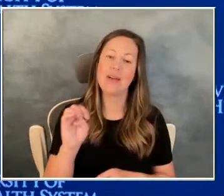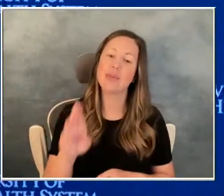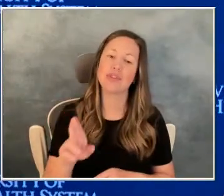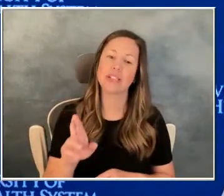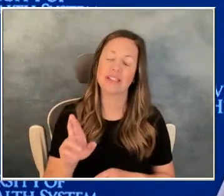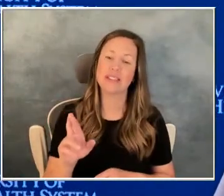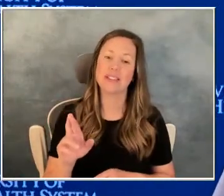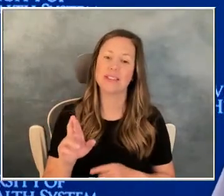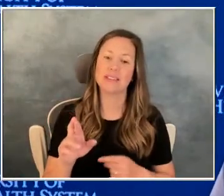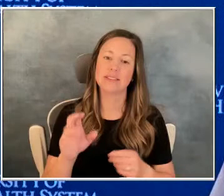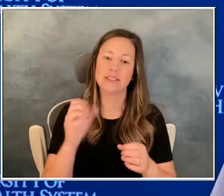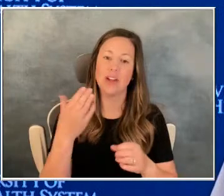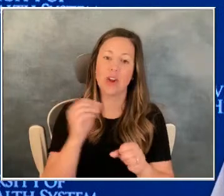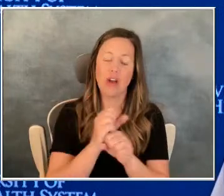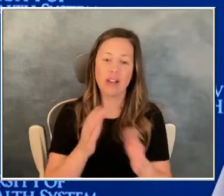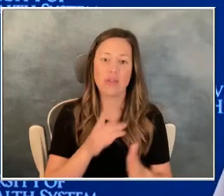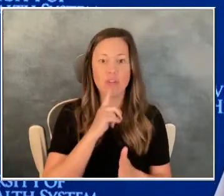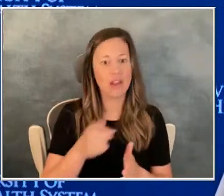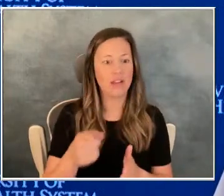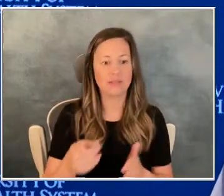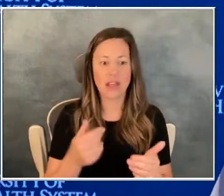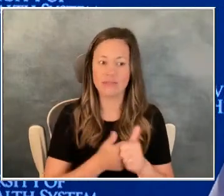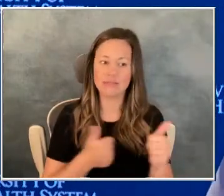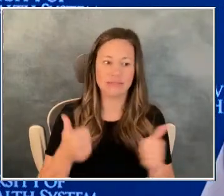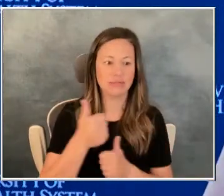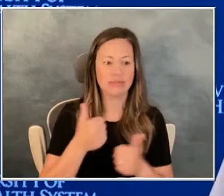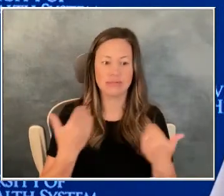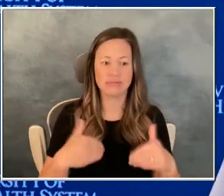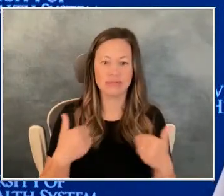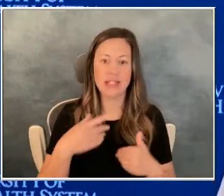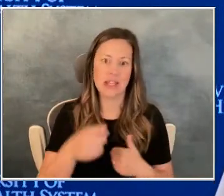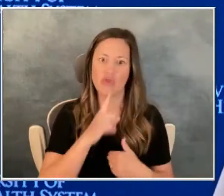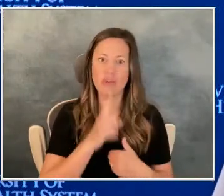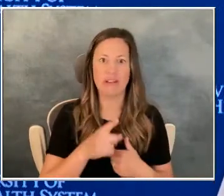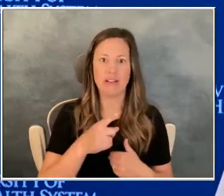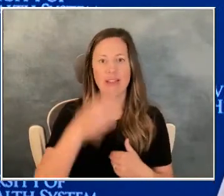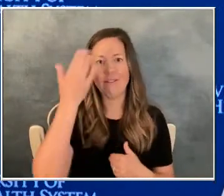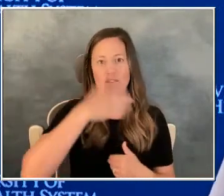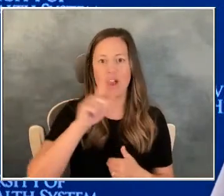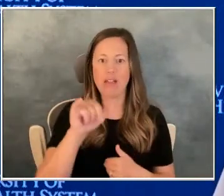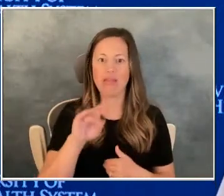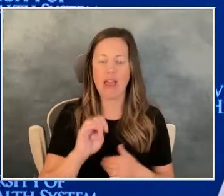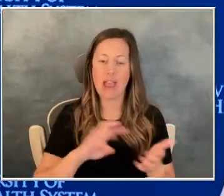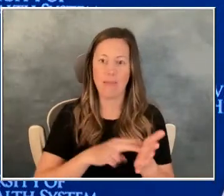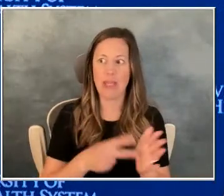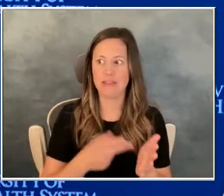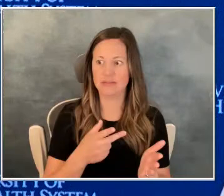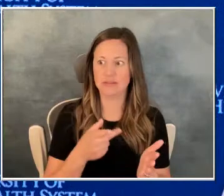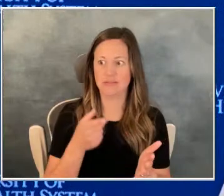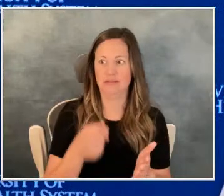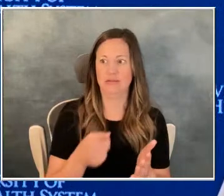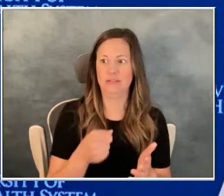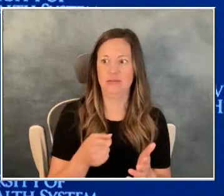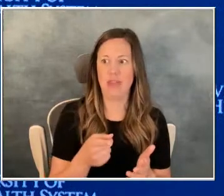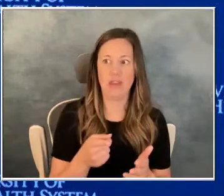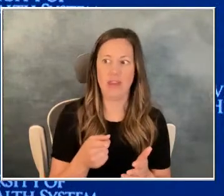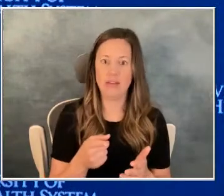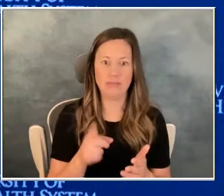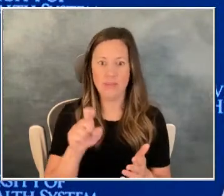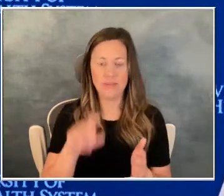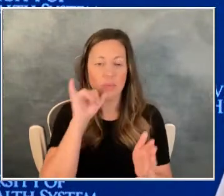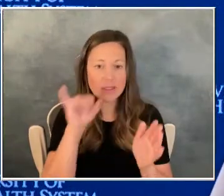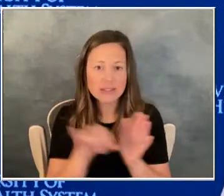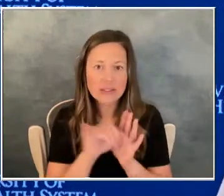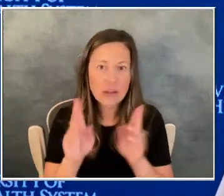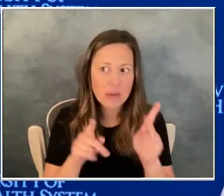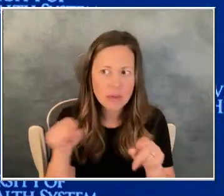probably the most astute because they are on the front line, the tip of that spear for identifying people who may have malaria,